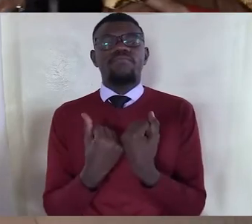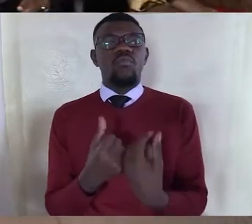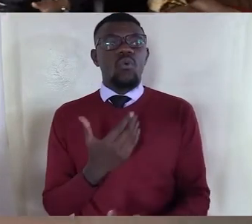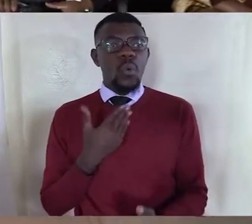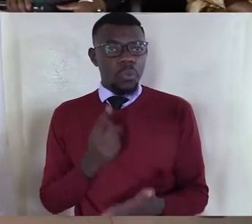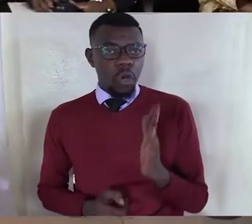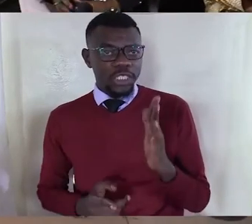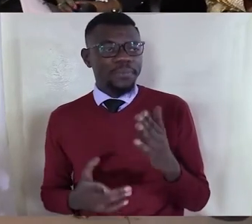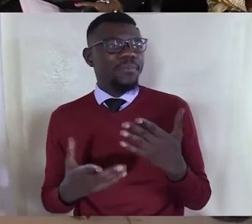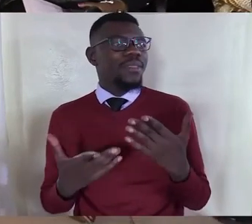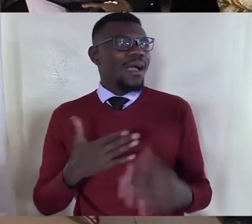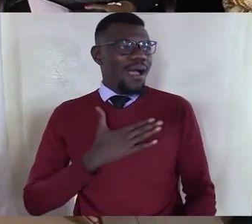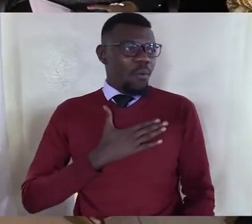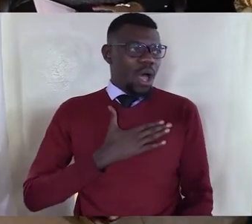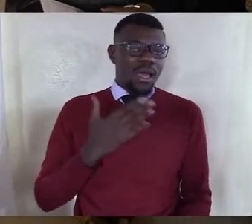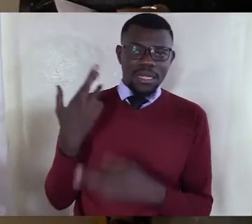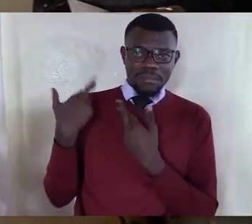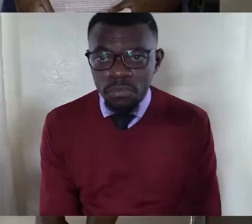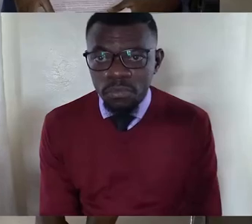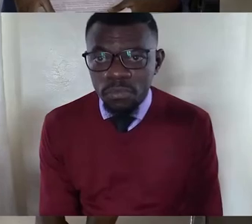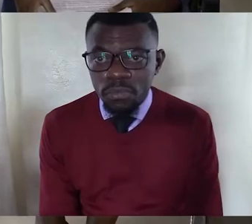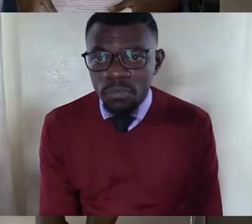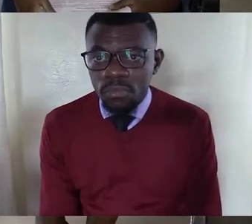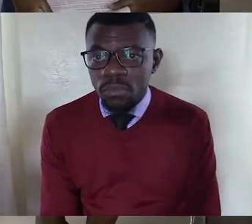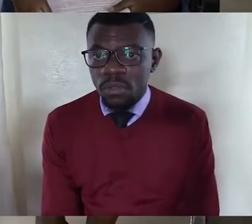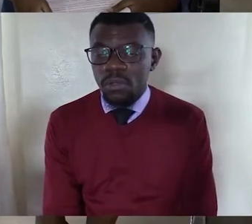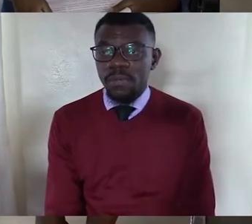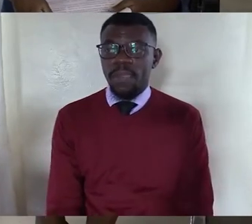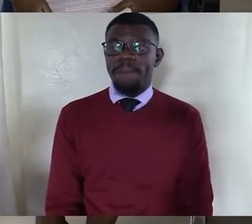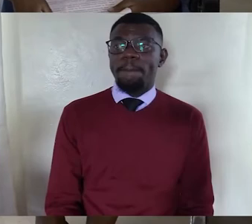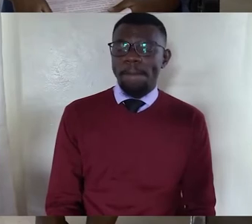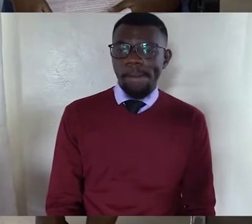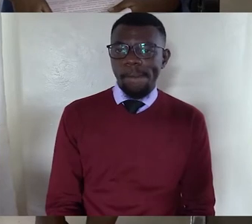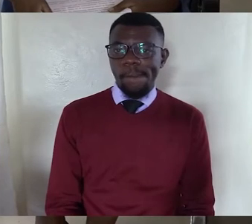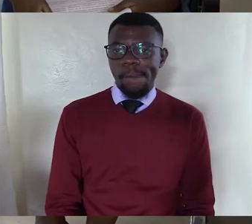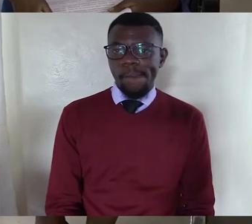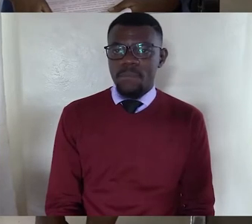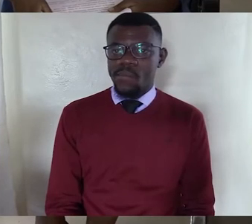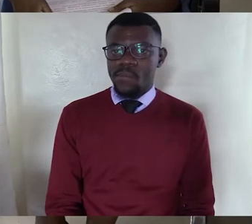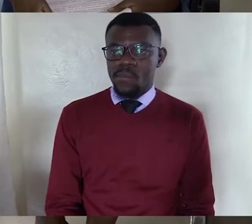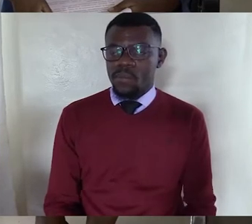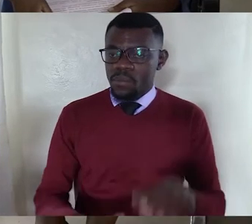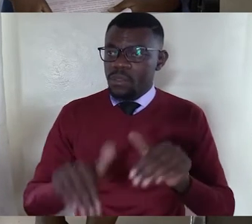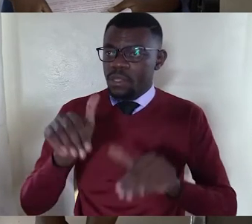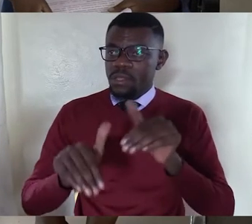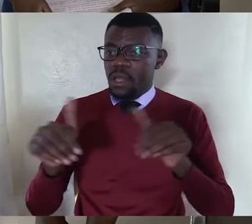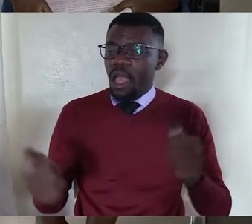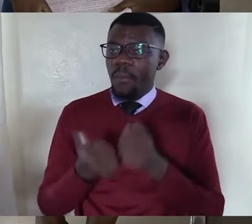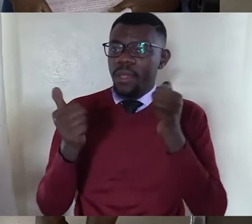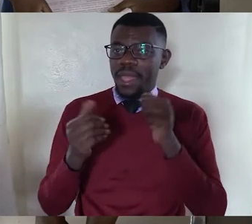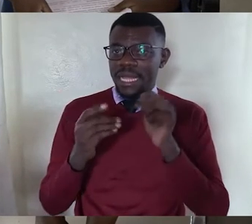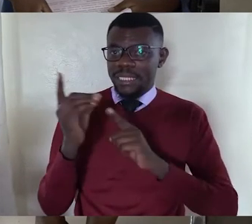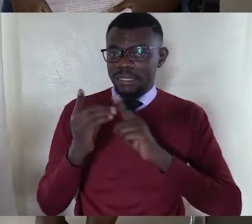this important discussion. We are coming to an election in August, and we have this adage in